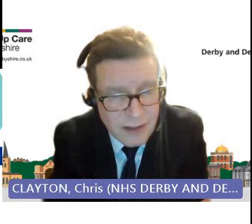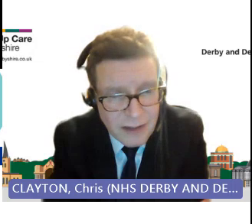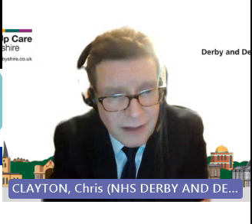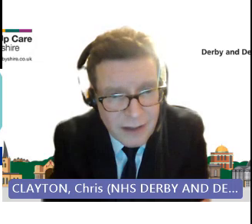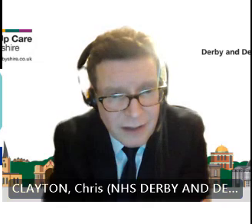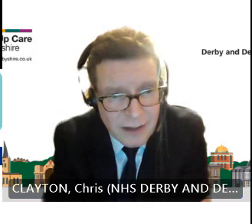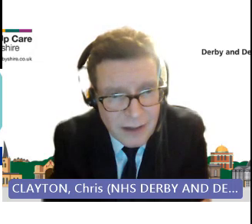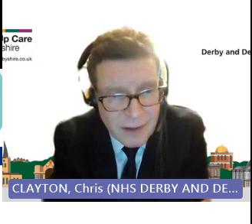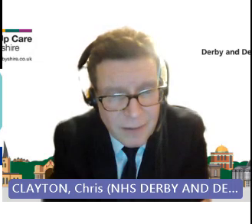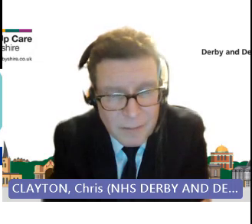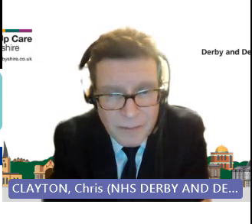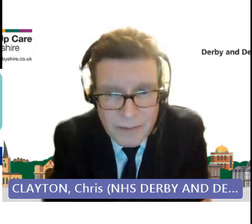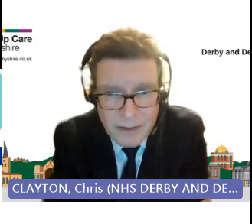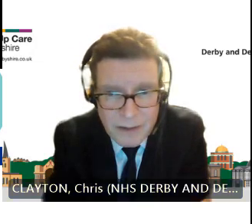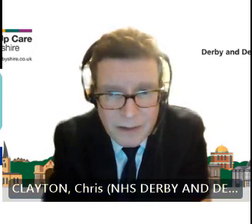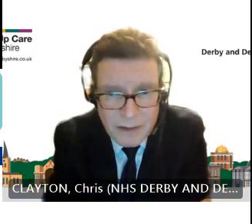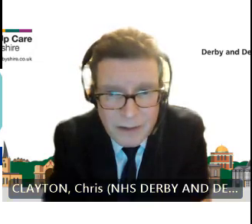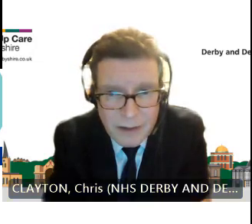not